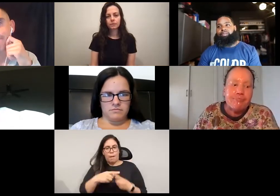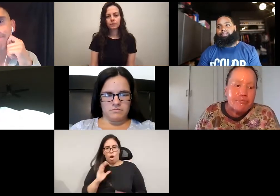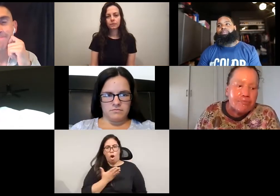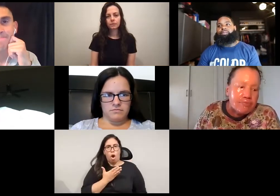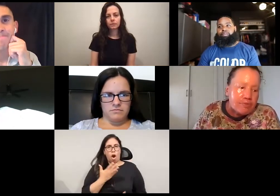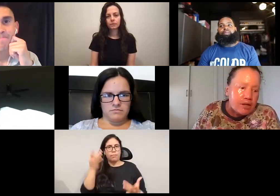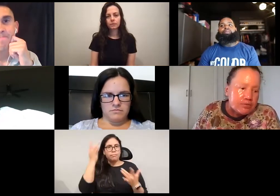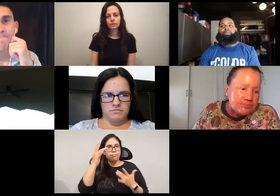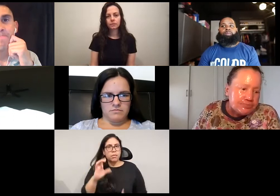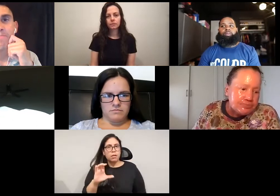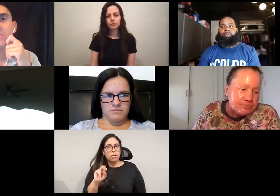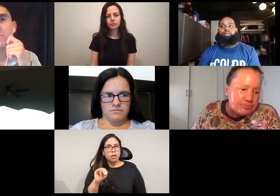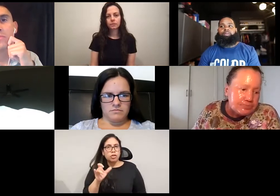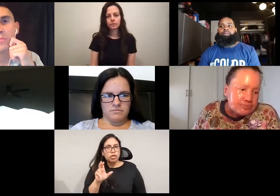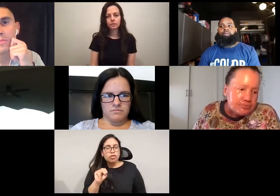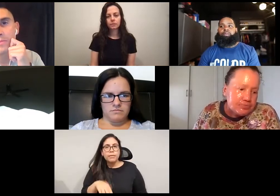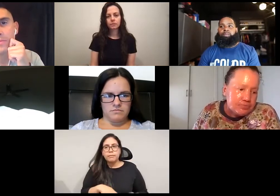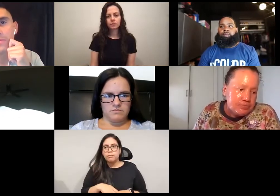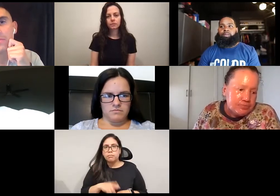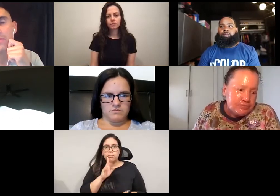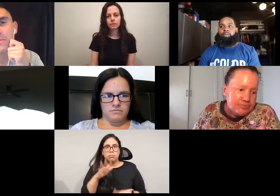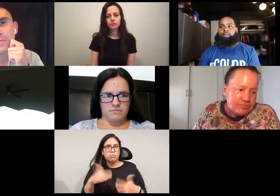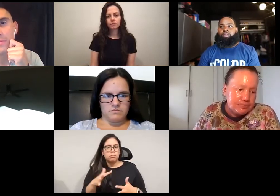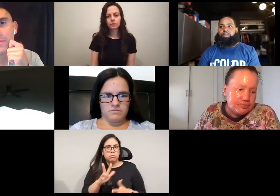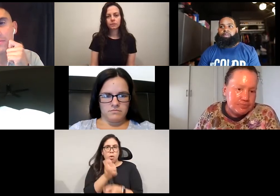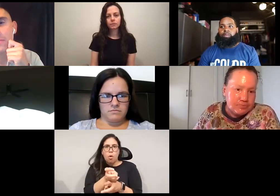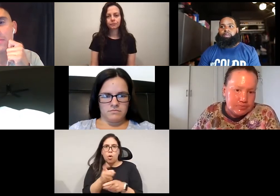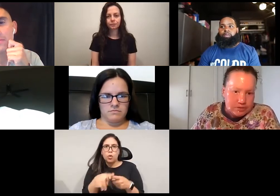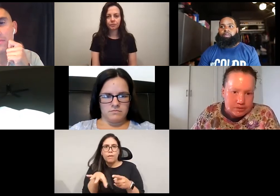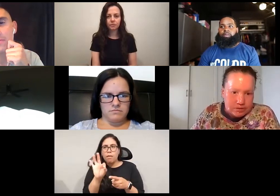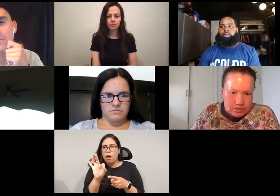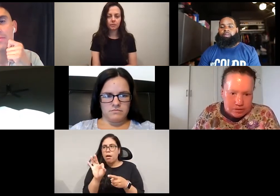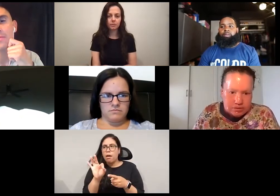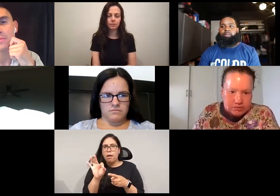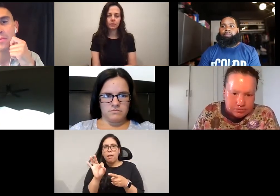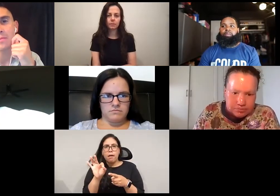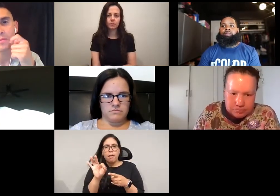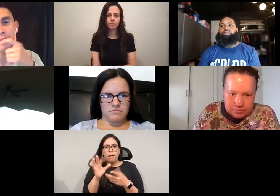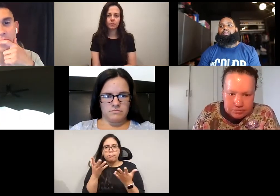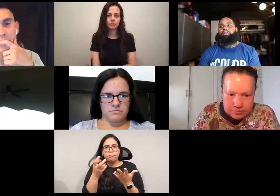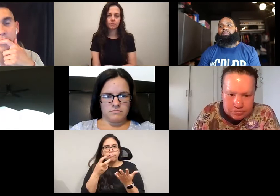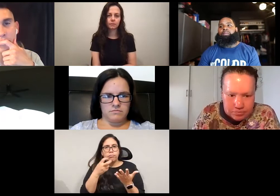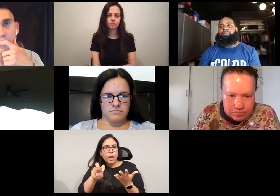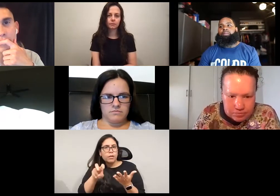and it is equally difficult to get transportation to major